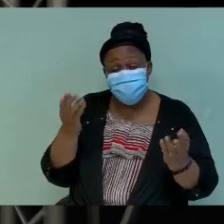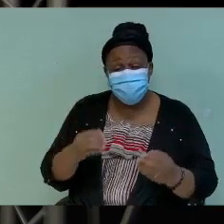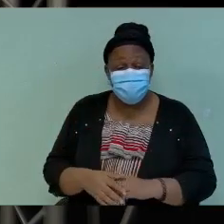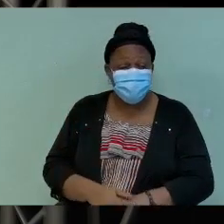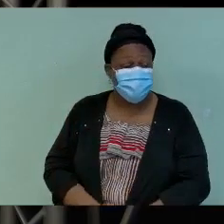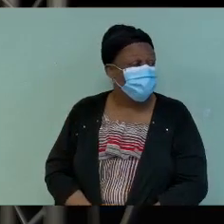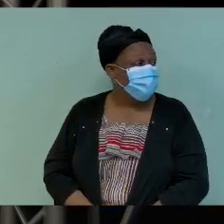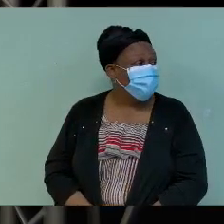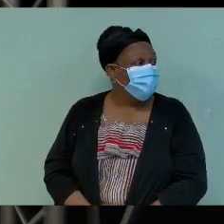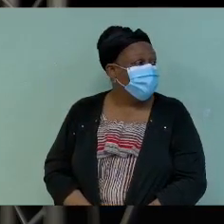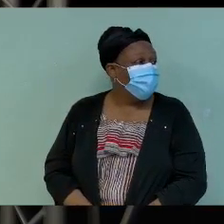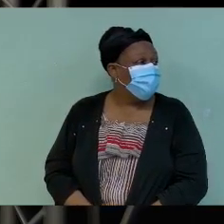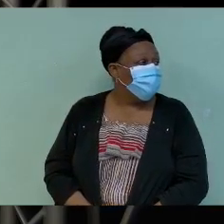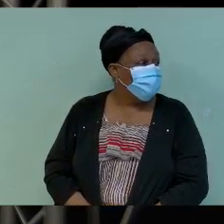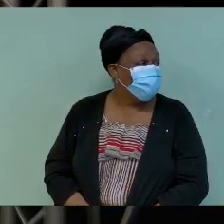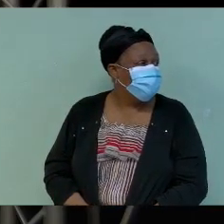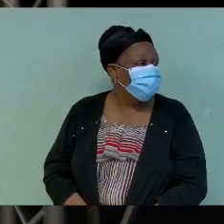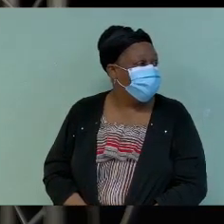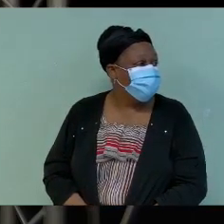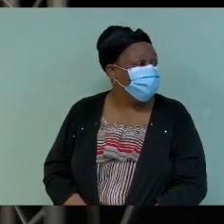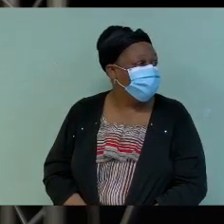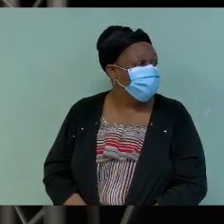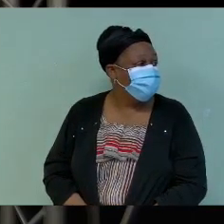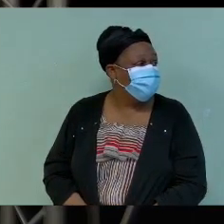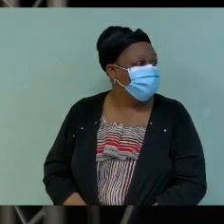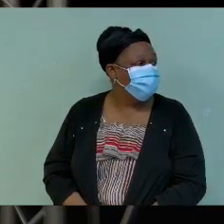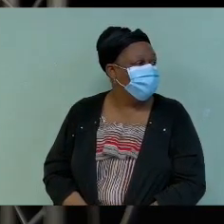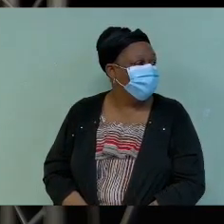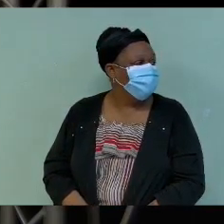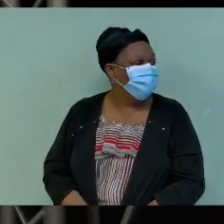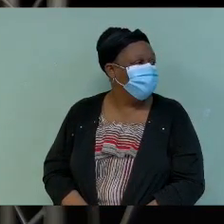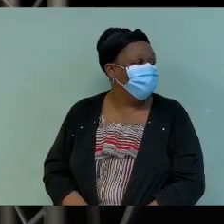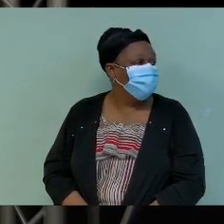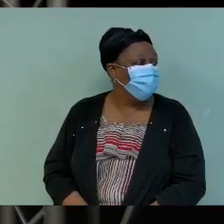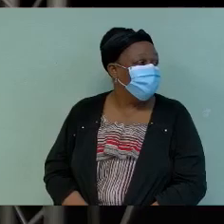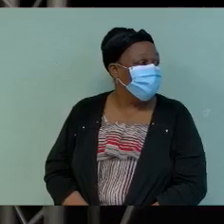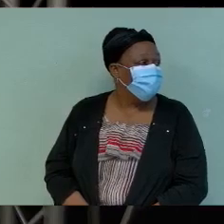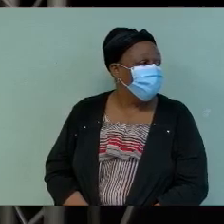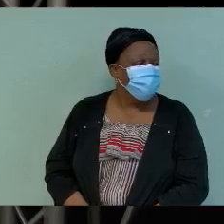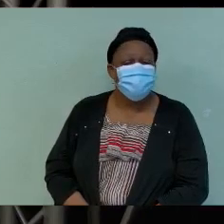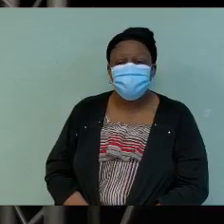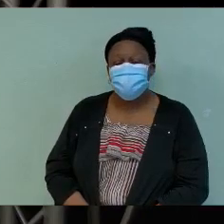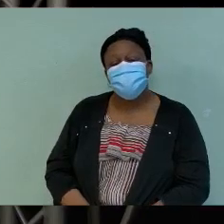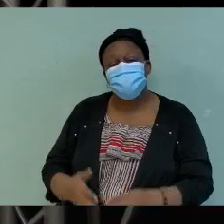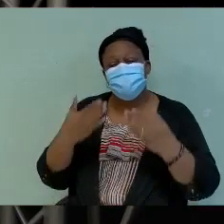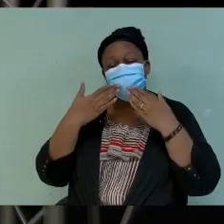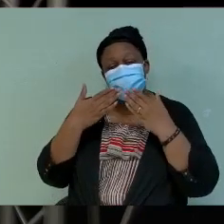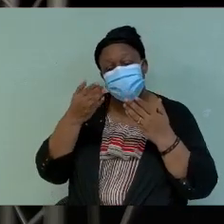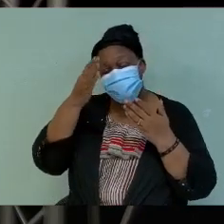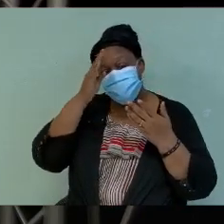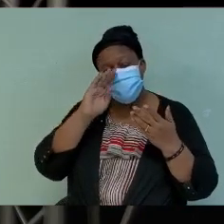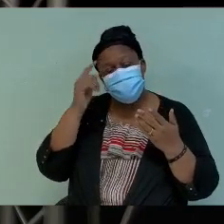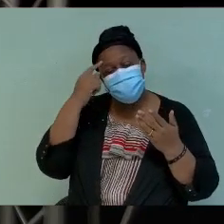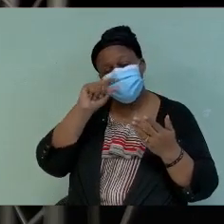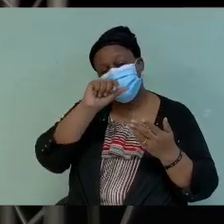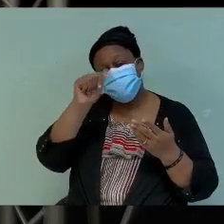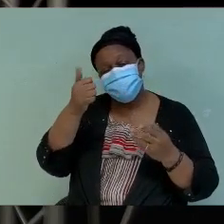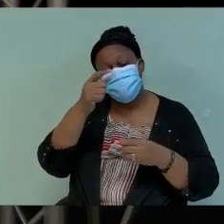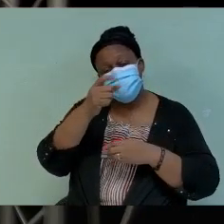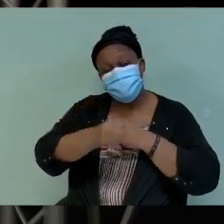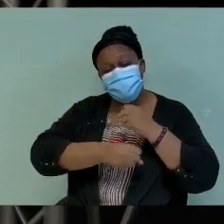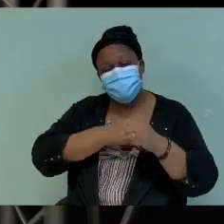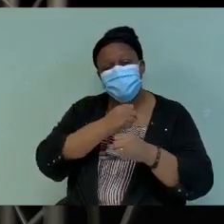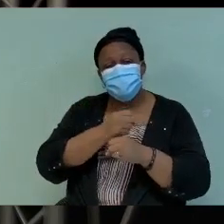Not normal for me to celebrate a birthday like this. But anyway, I thank God for another year of